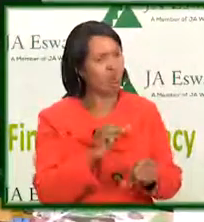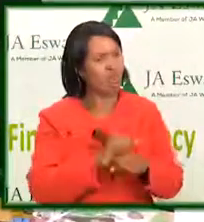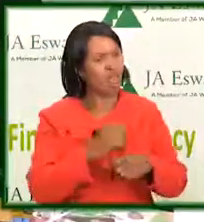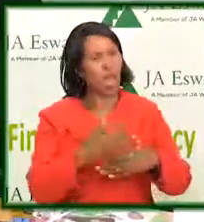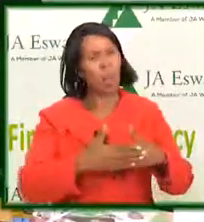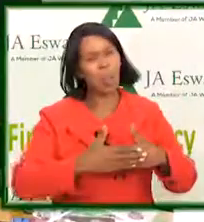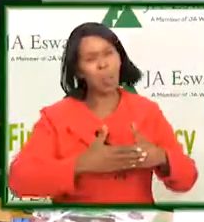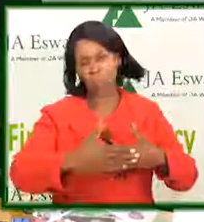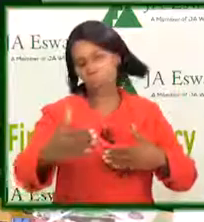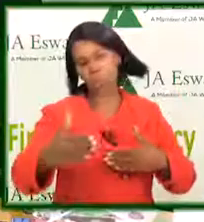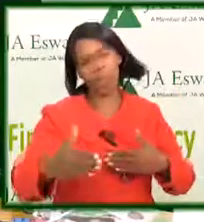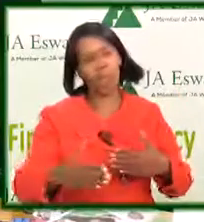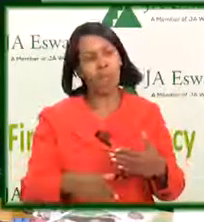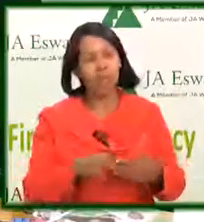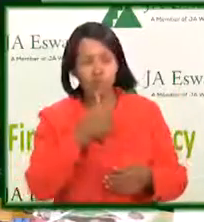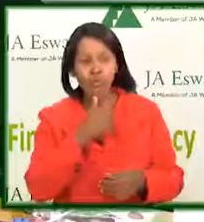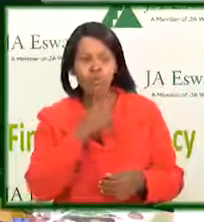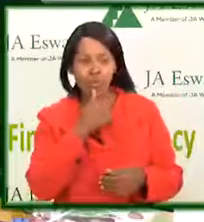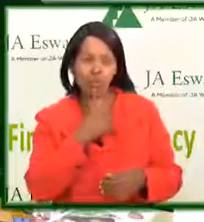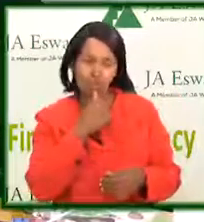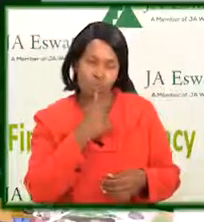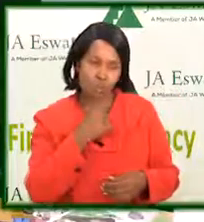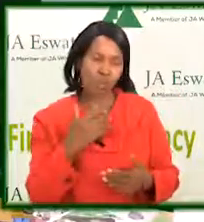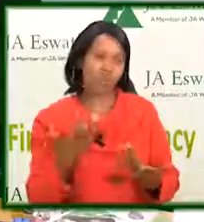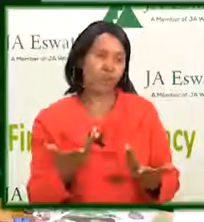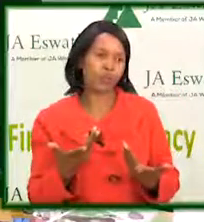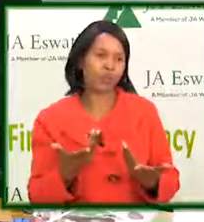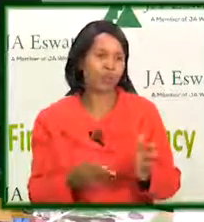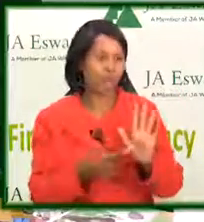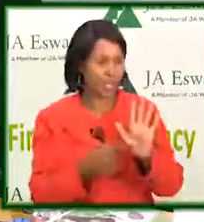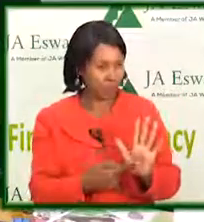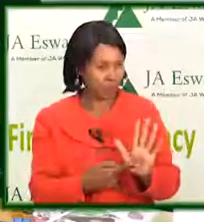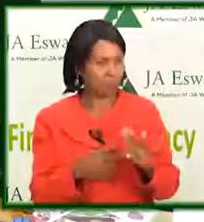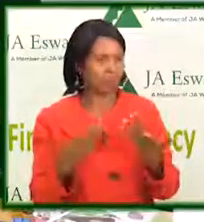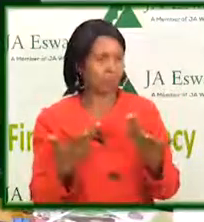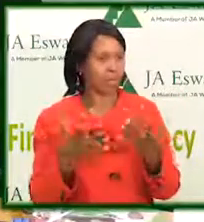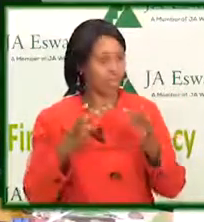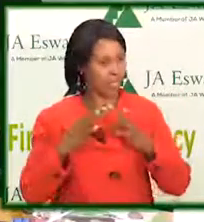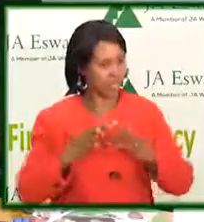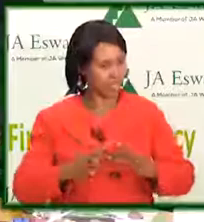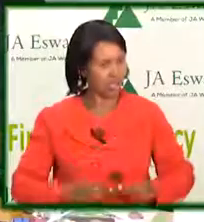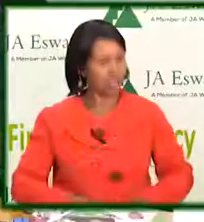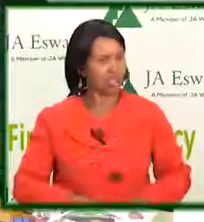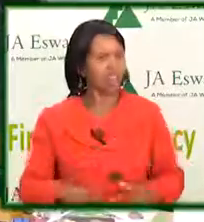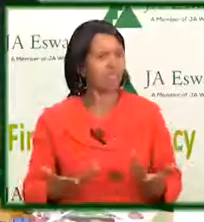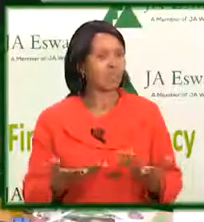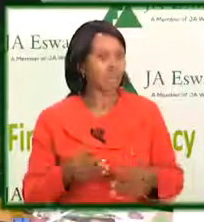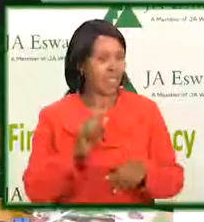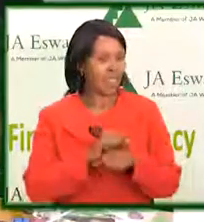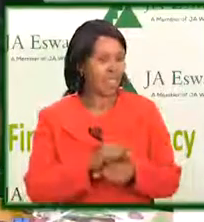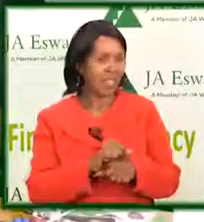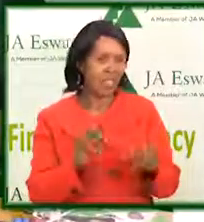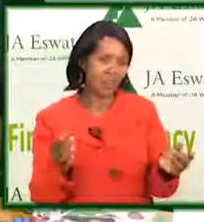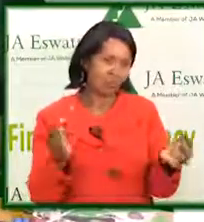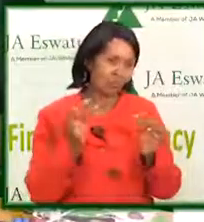find that you will really enjoy wearing this shirt. You will look great in it. Just